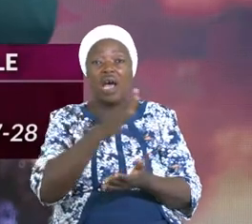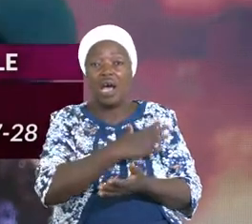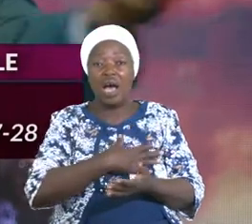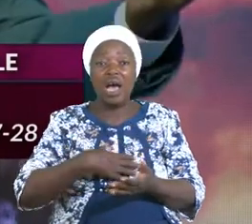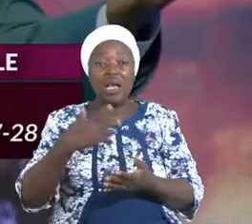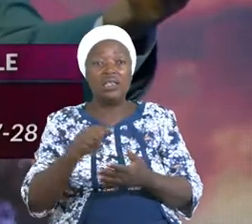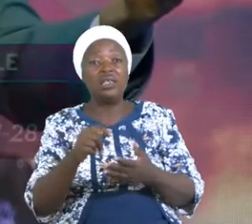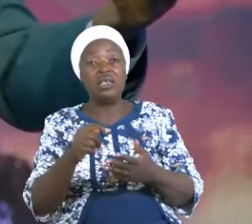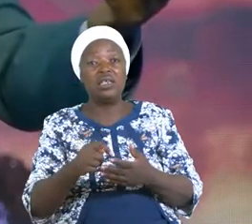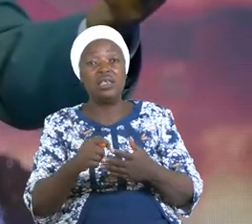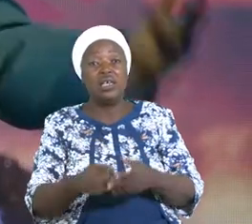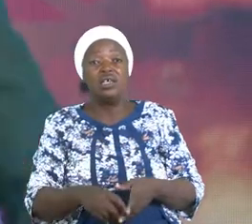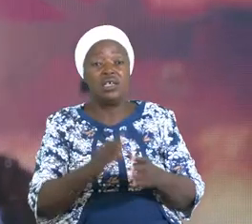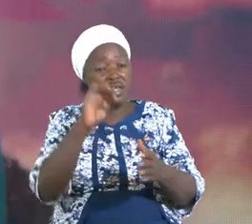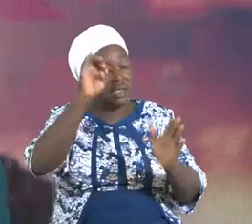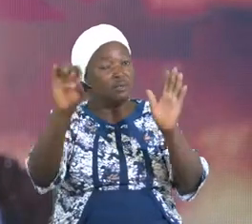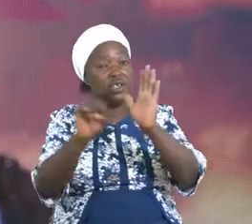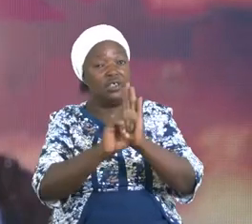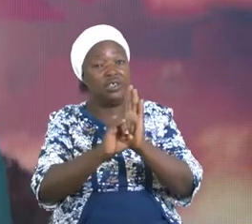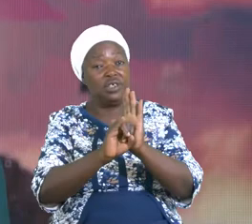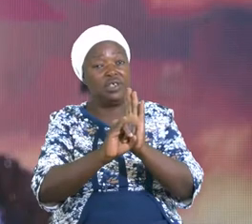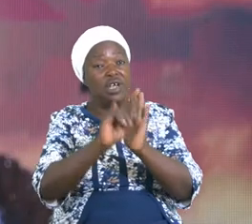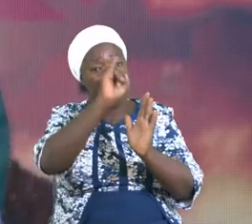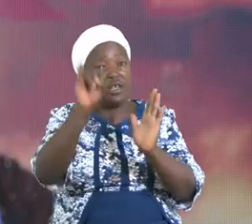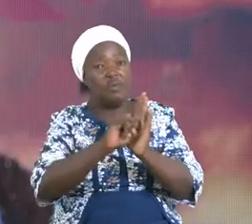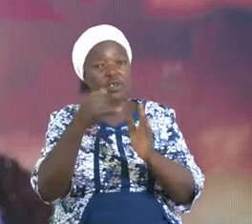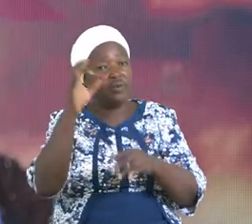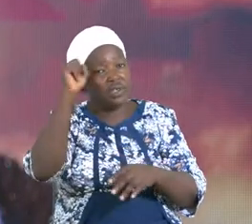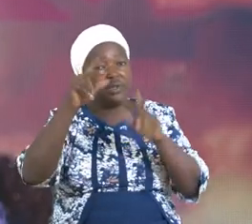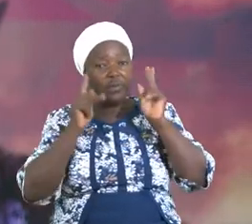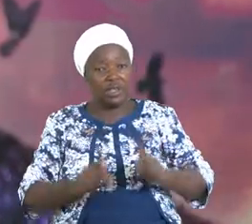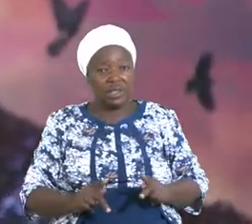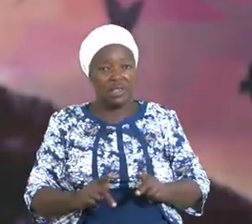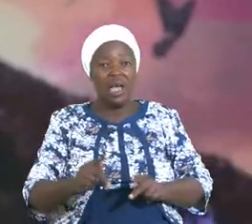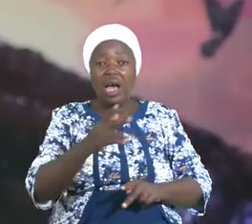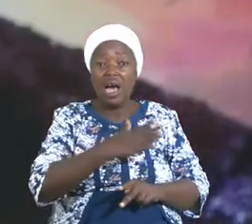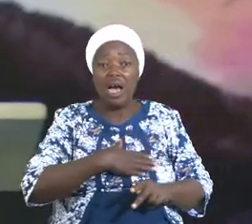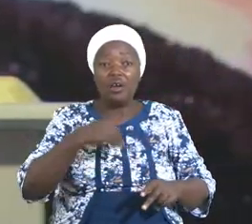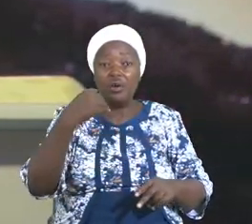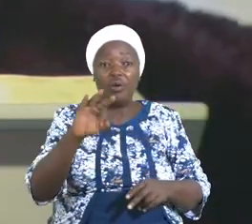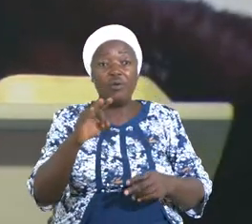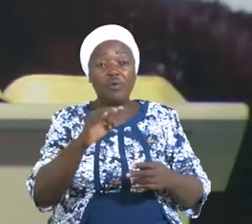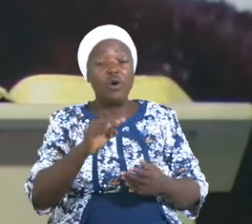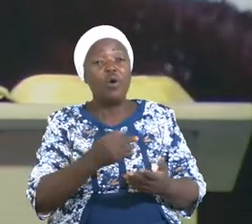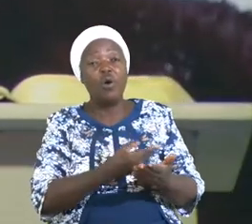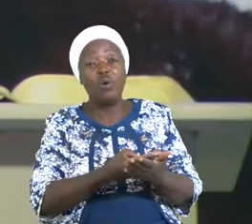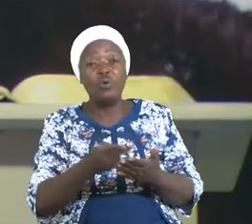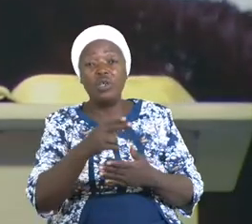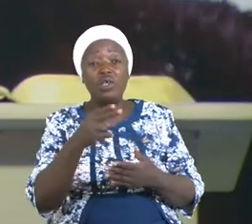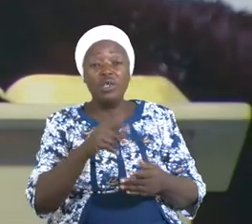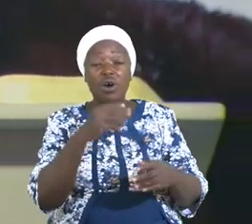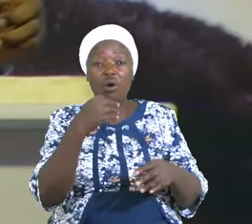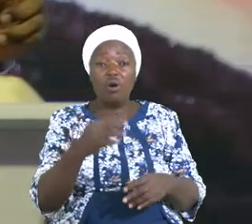express image of his person, and upholding all things by